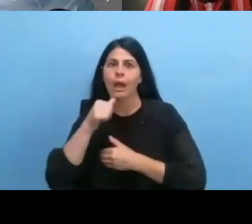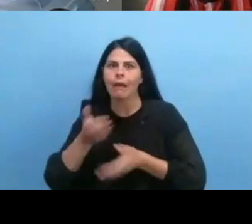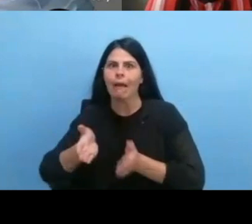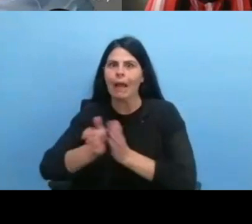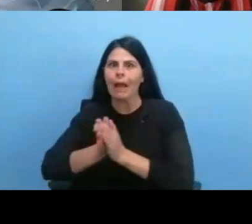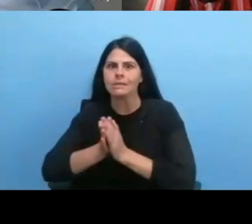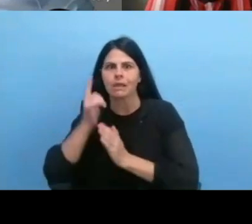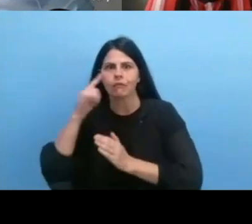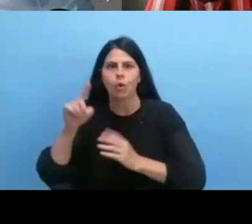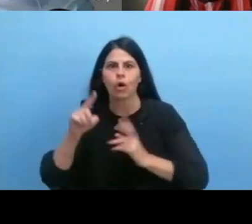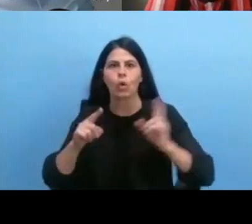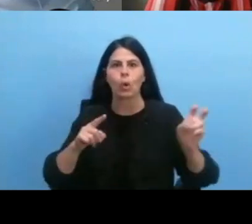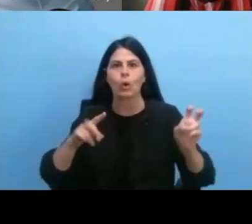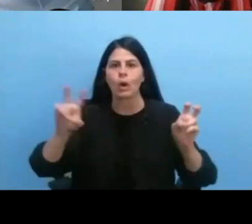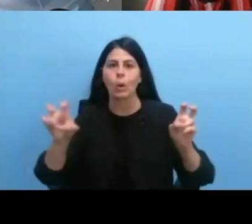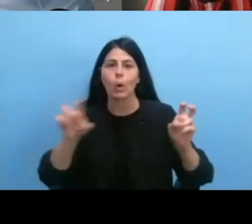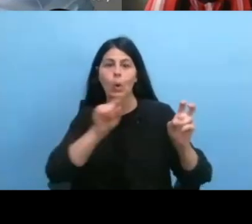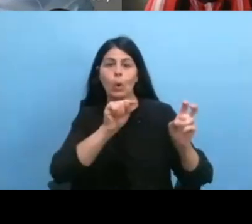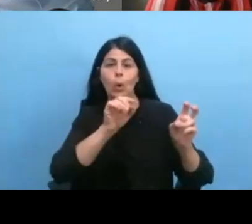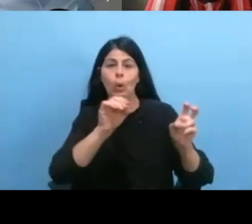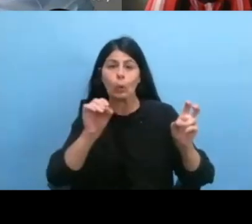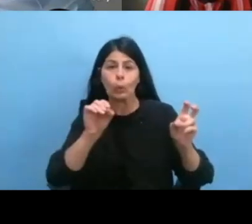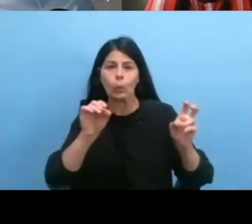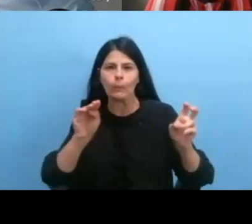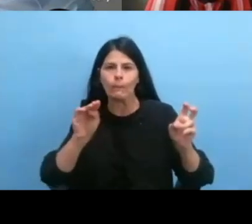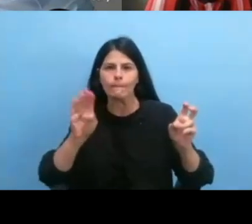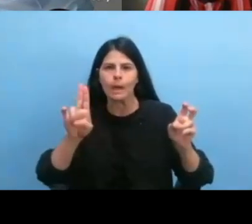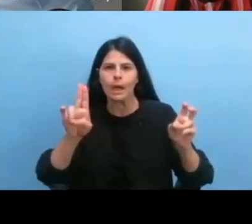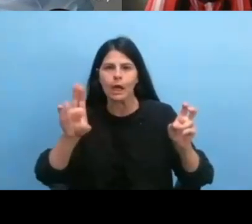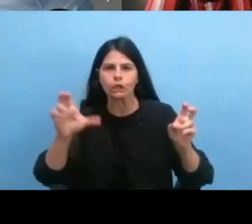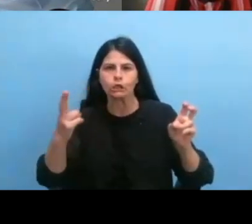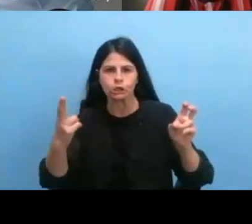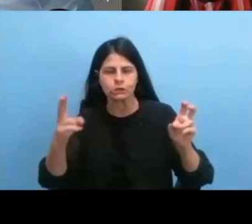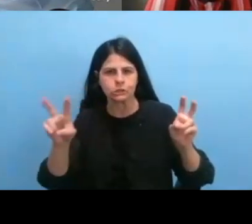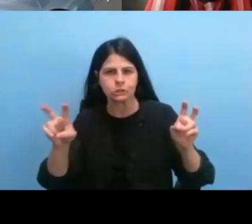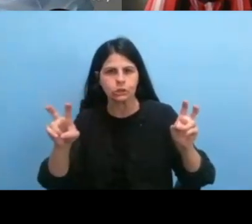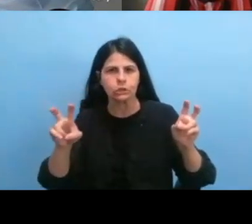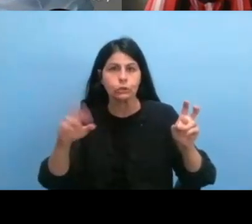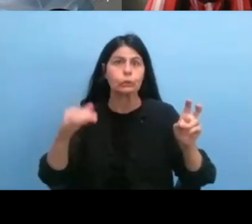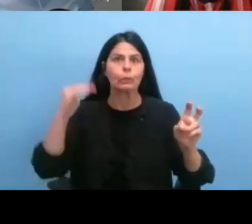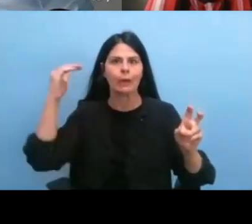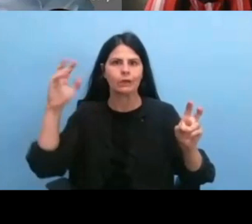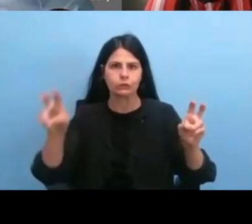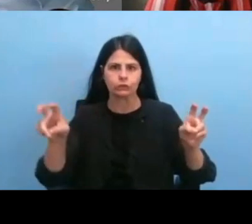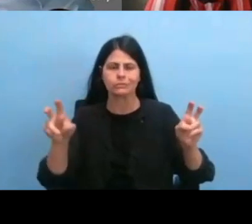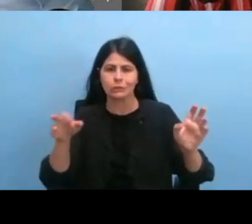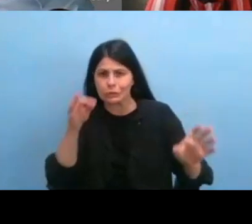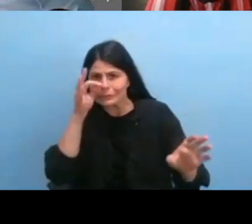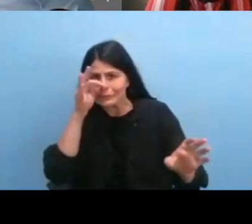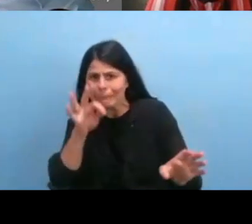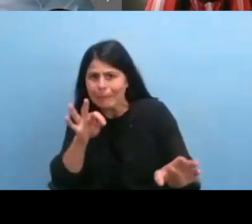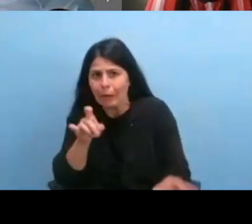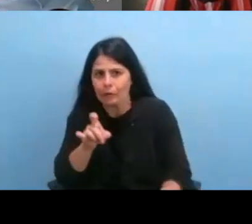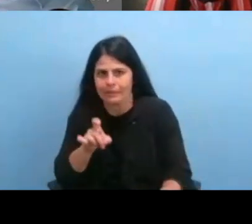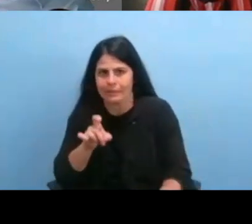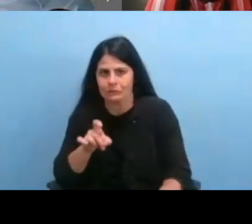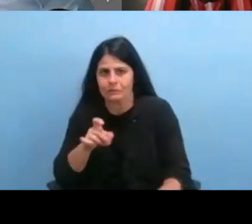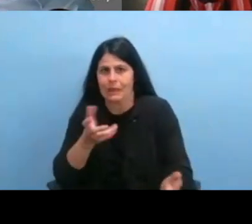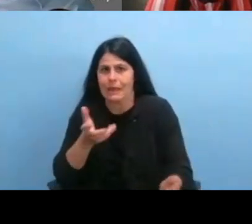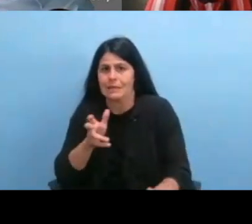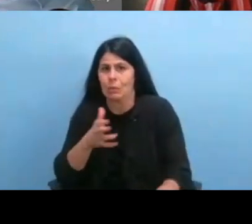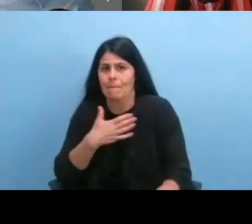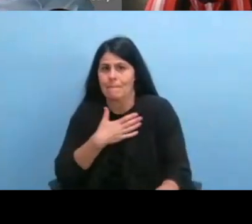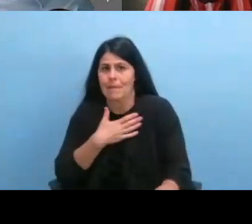much, just the bare essentials of what I needed to get by, so that my accommodations wouldn't make me look